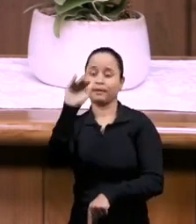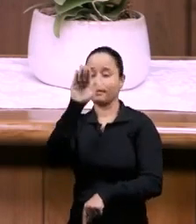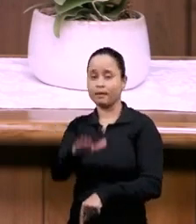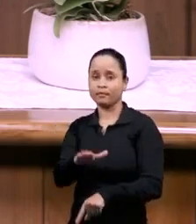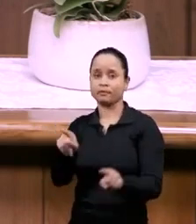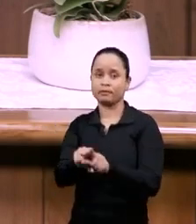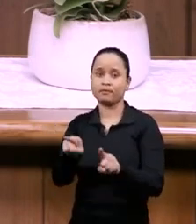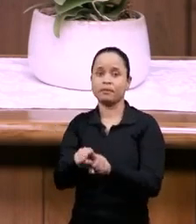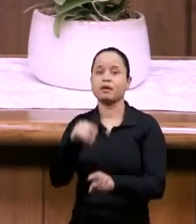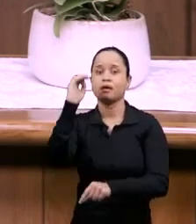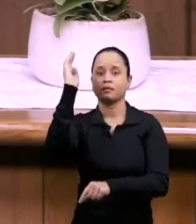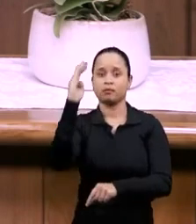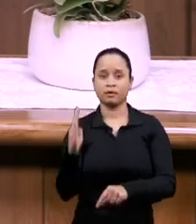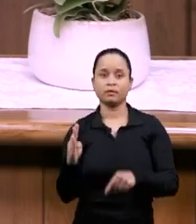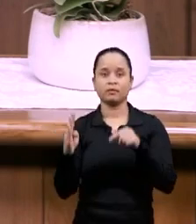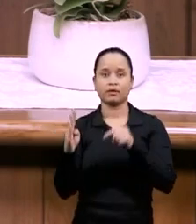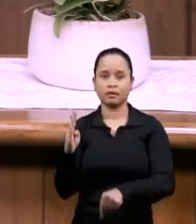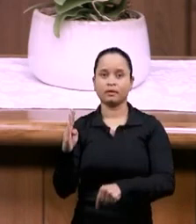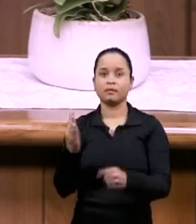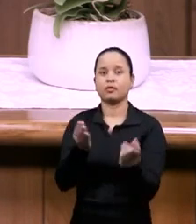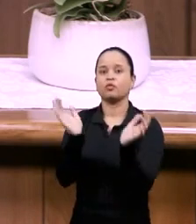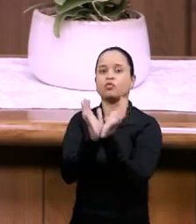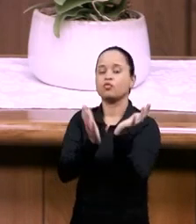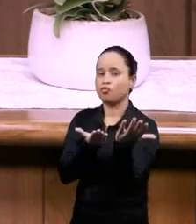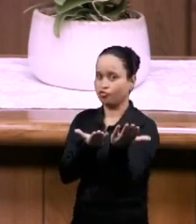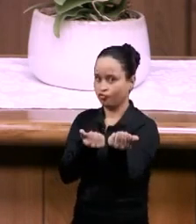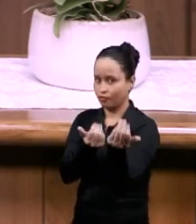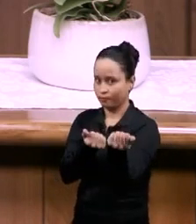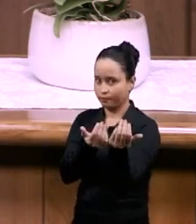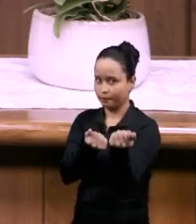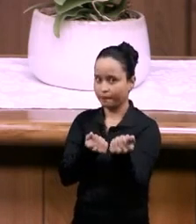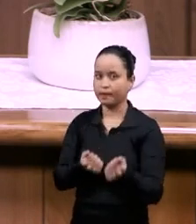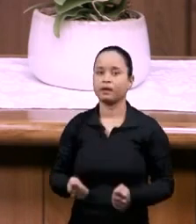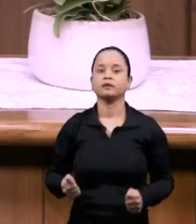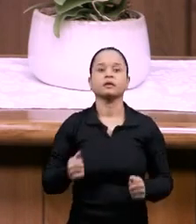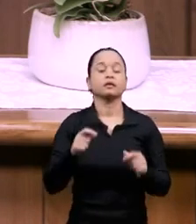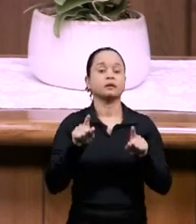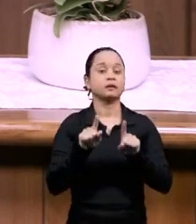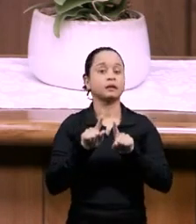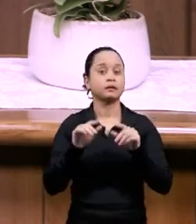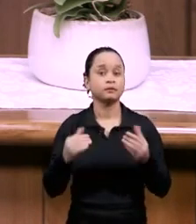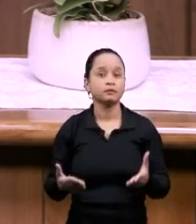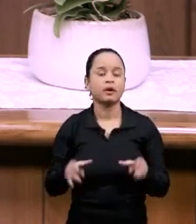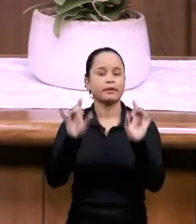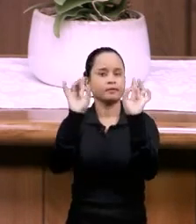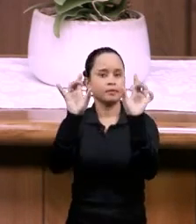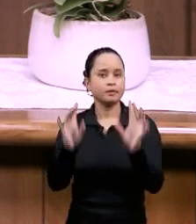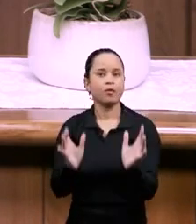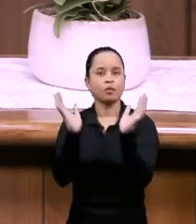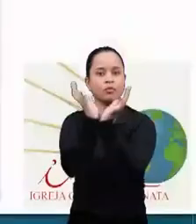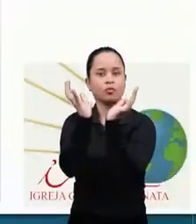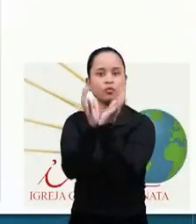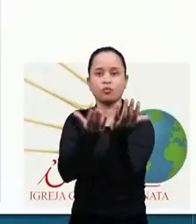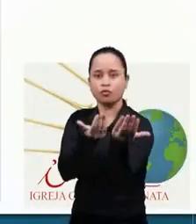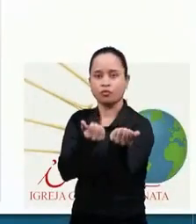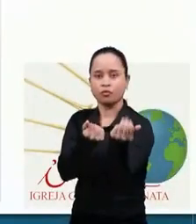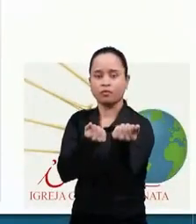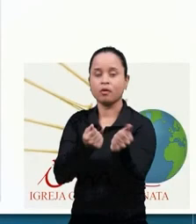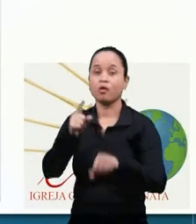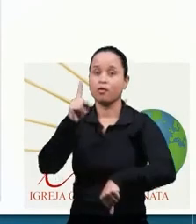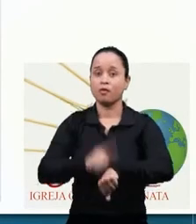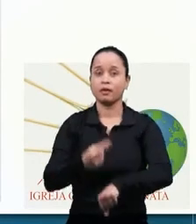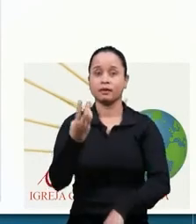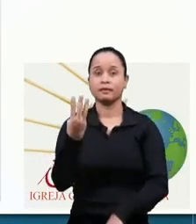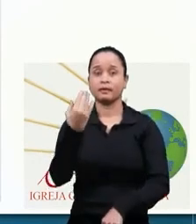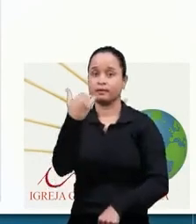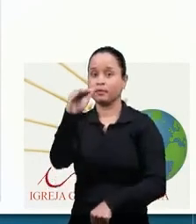as well, last week there was a special transmission for the youth at 3:30 last